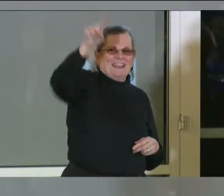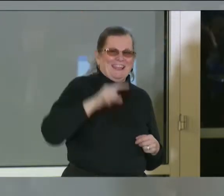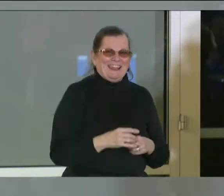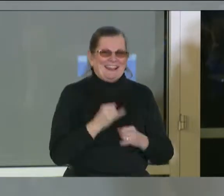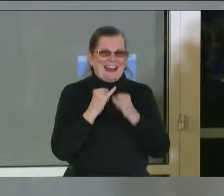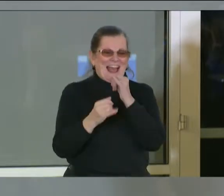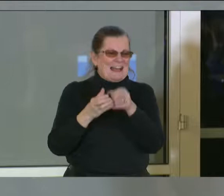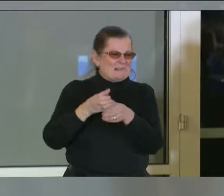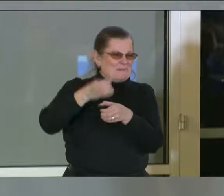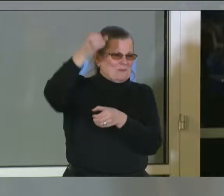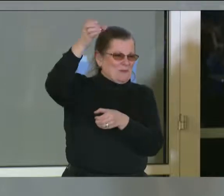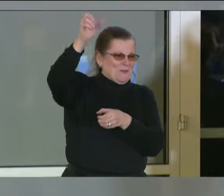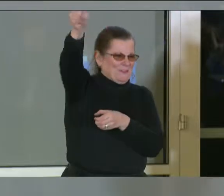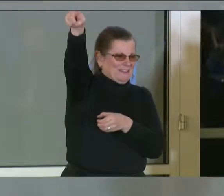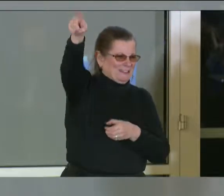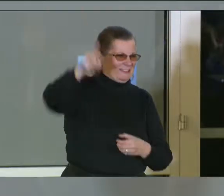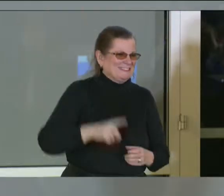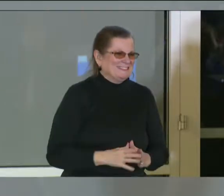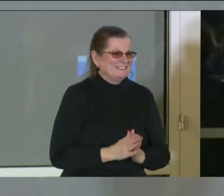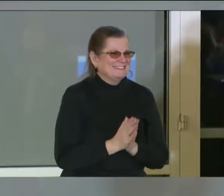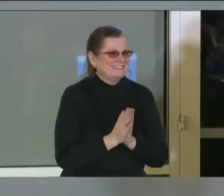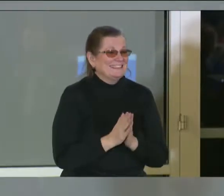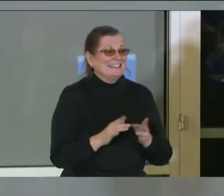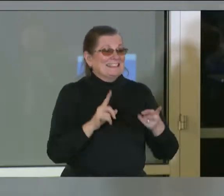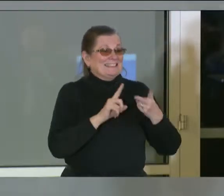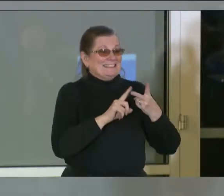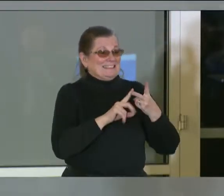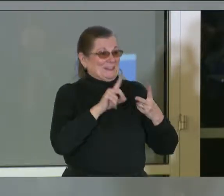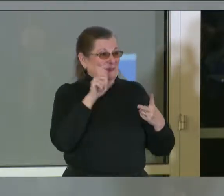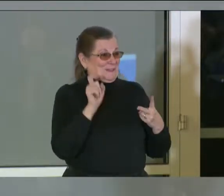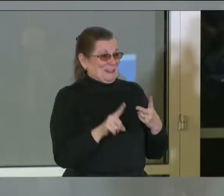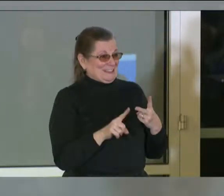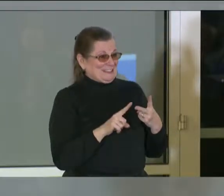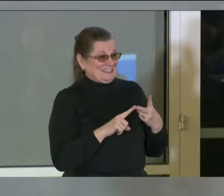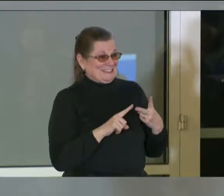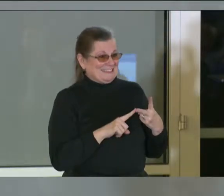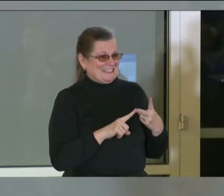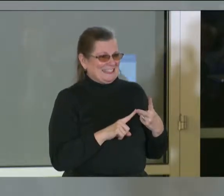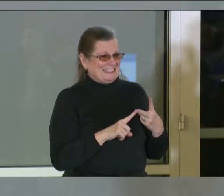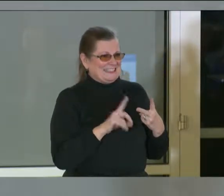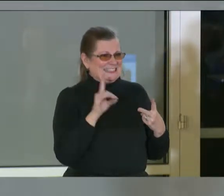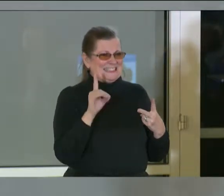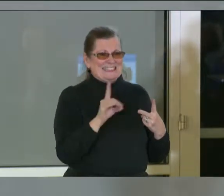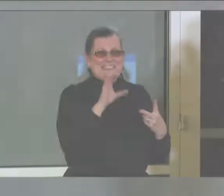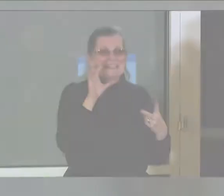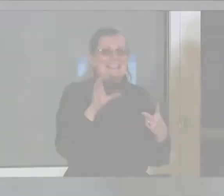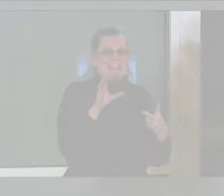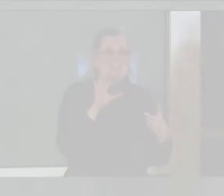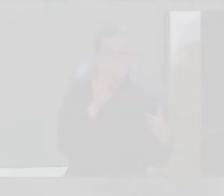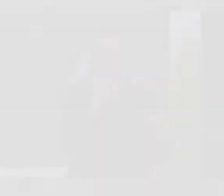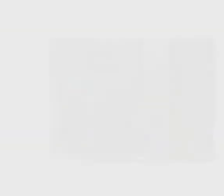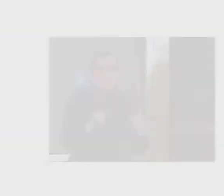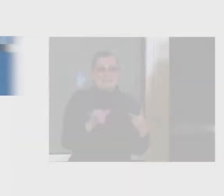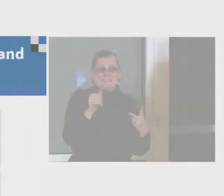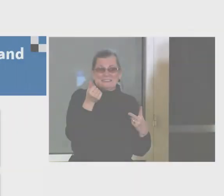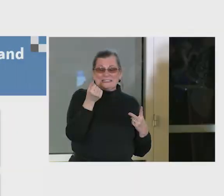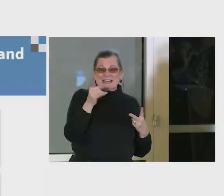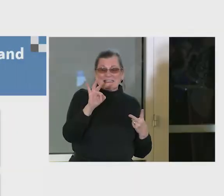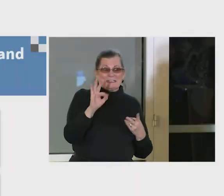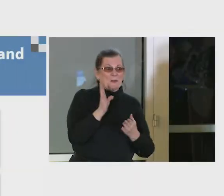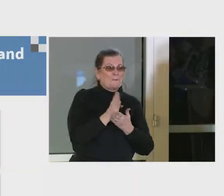top. Our second question is, how much is in the district's FY19 operating budget for programs and